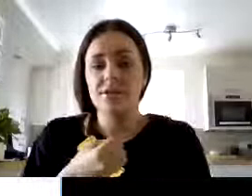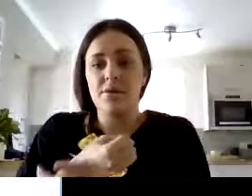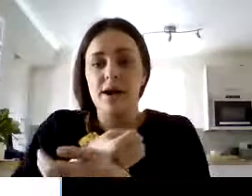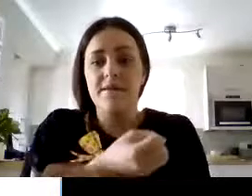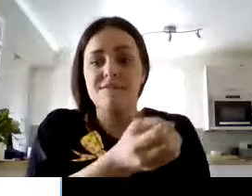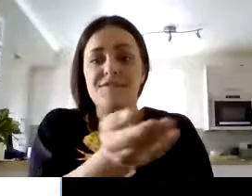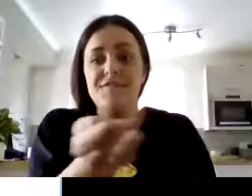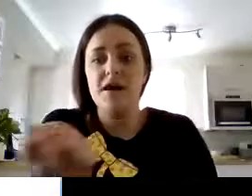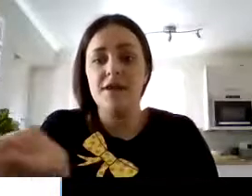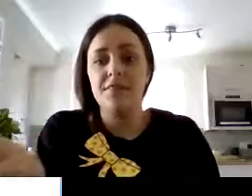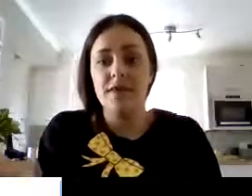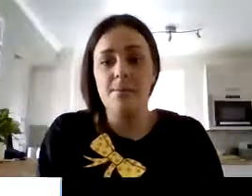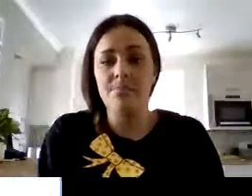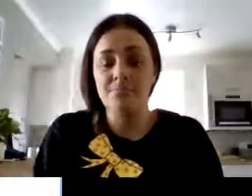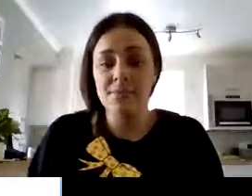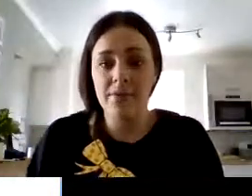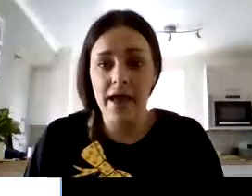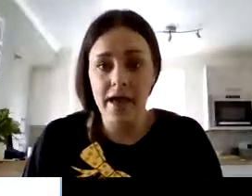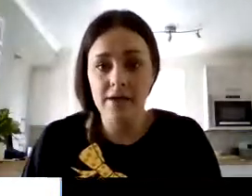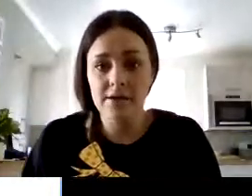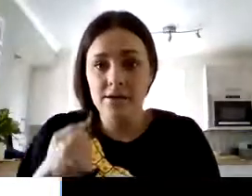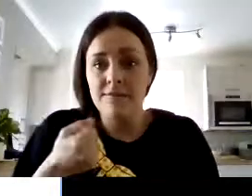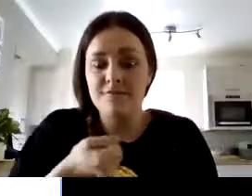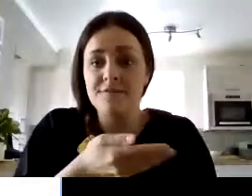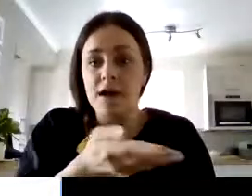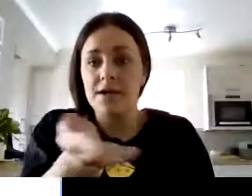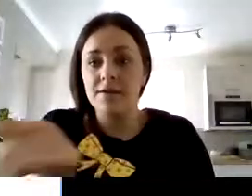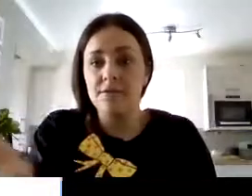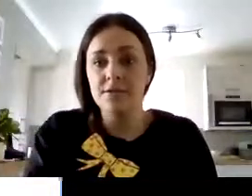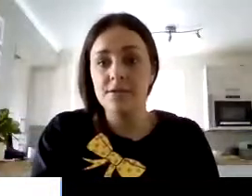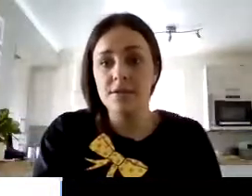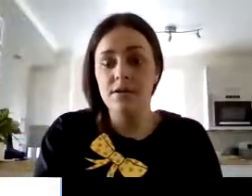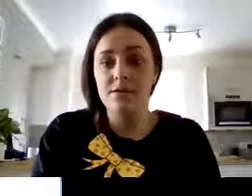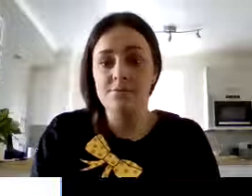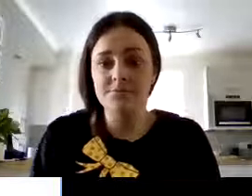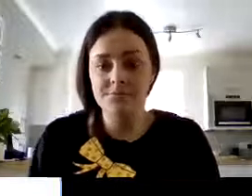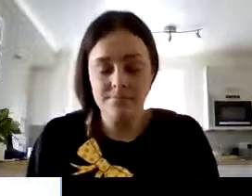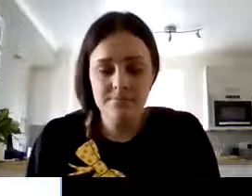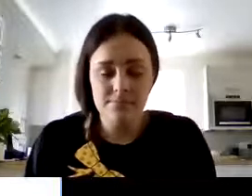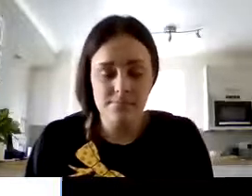she needs to go and find them, okay? Find.